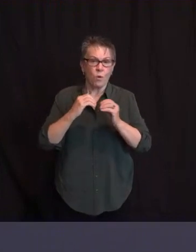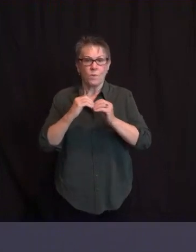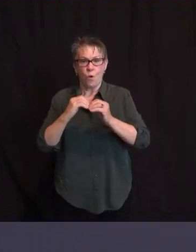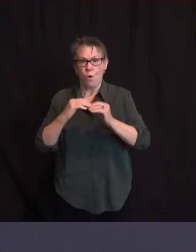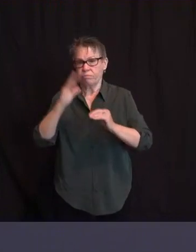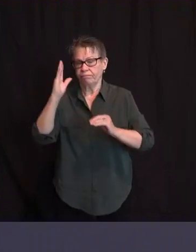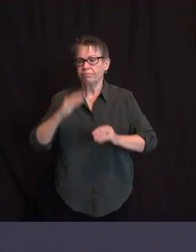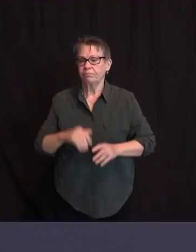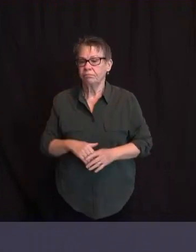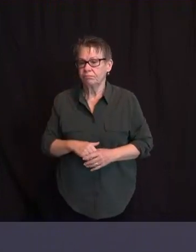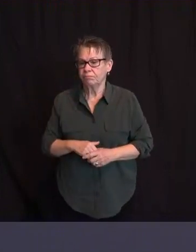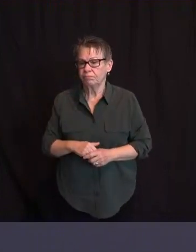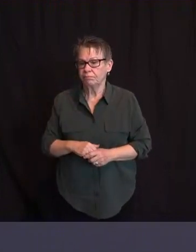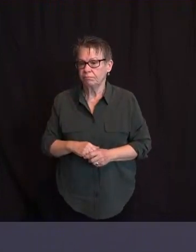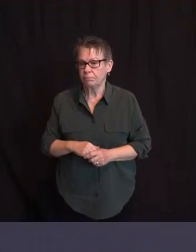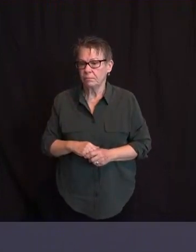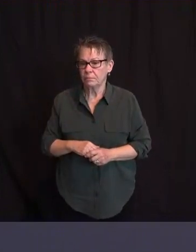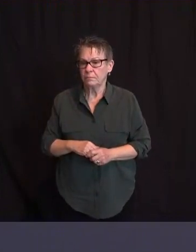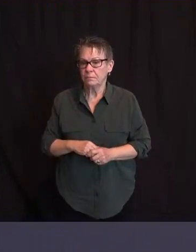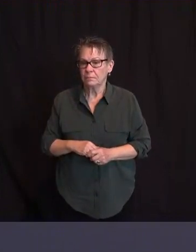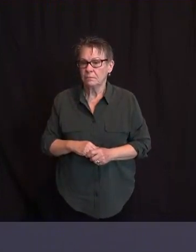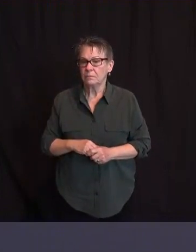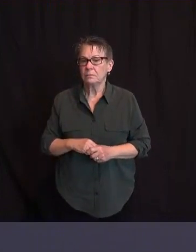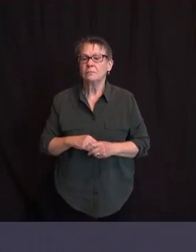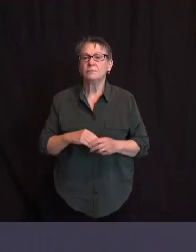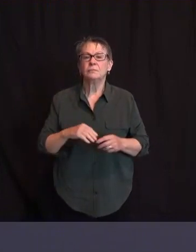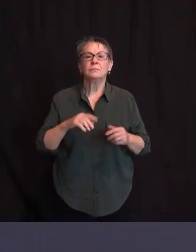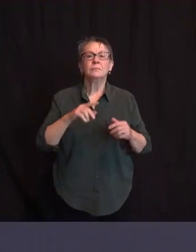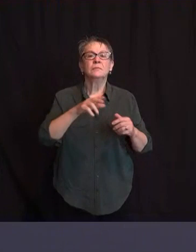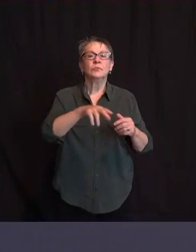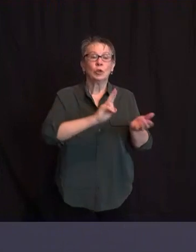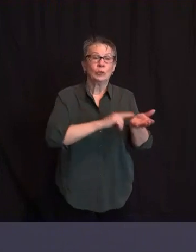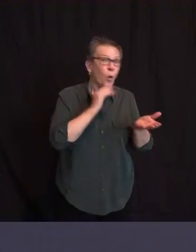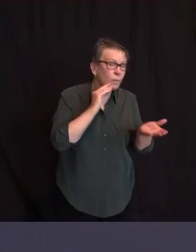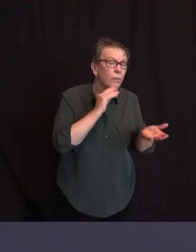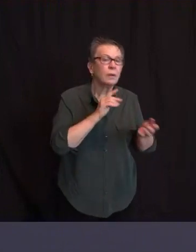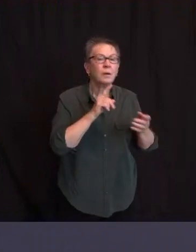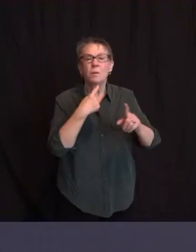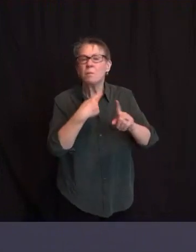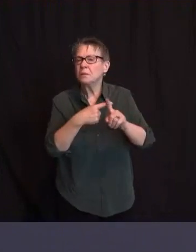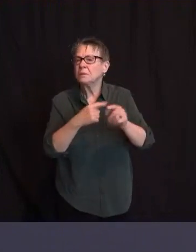facilities and other settings such as residential memory care housing.